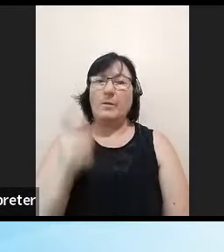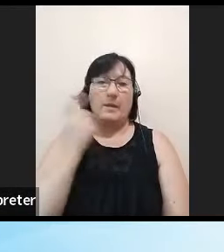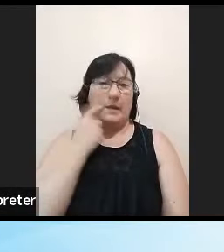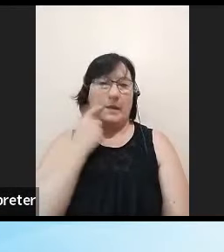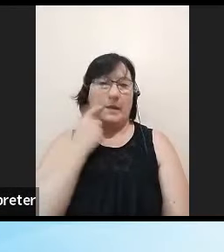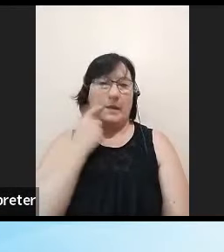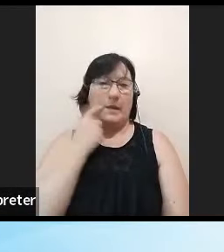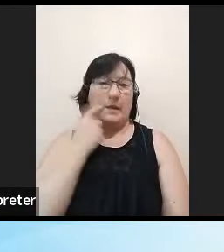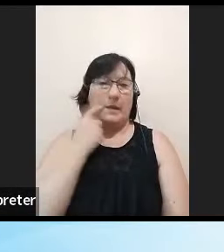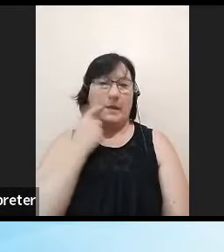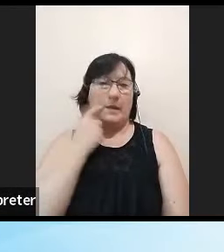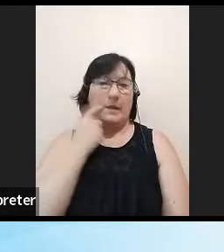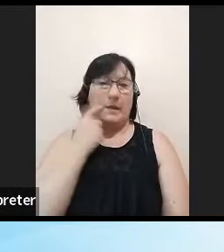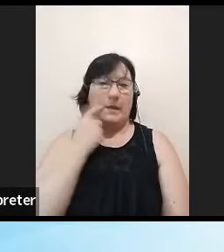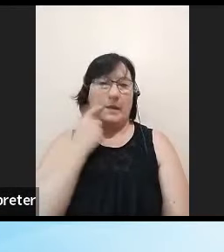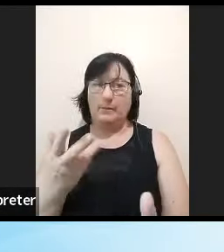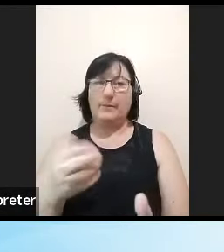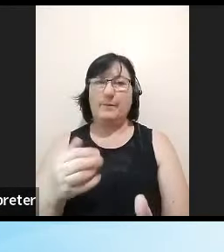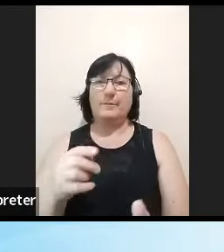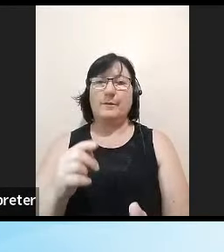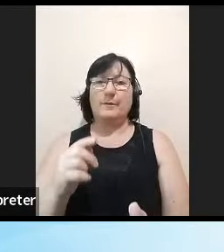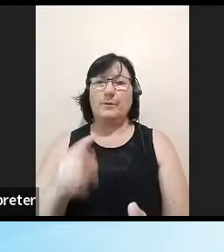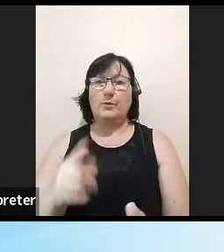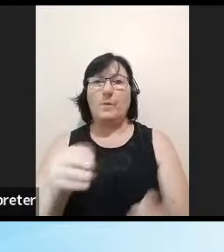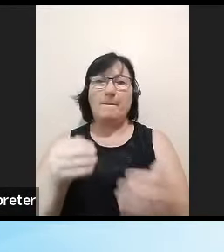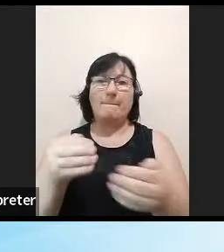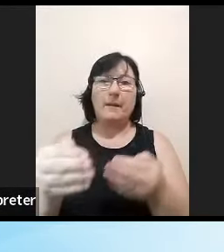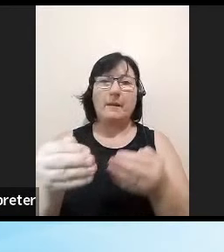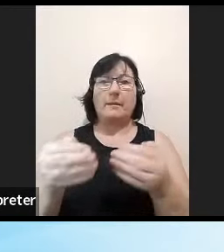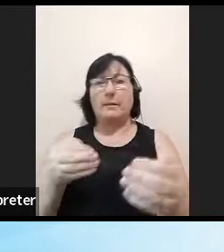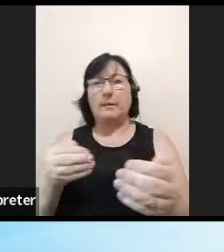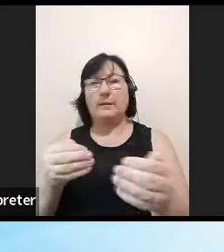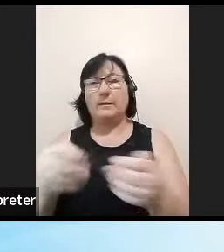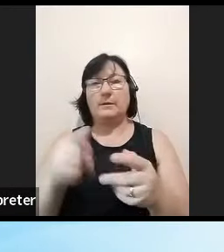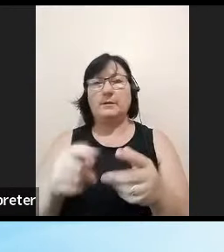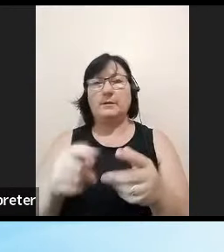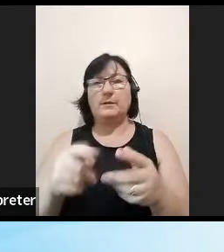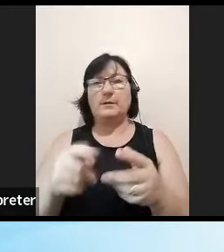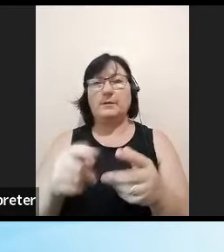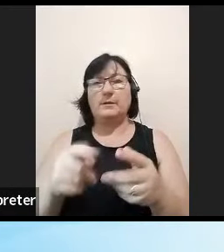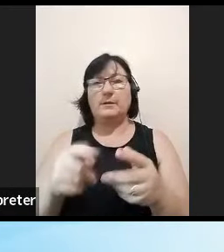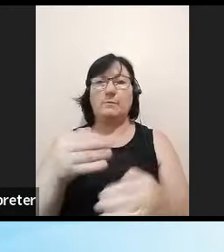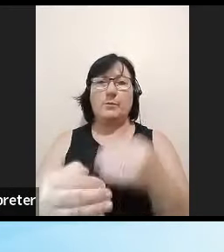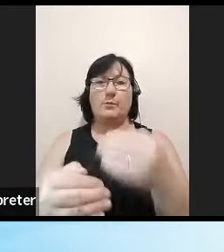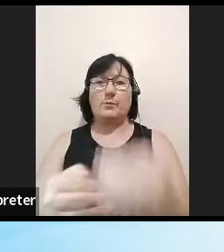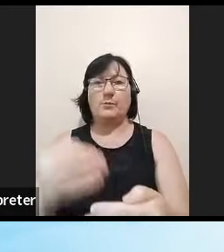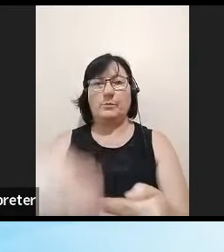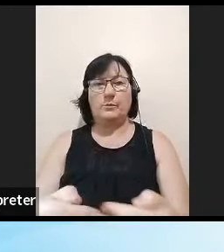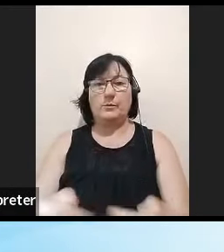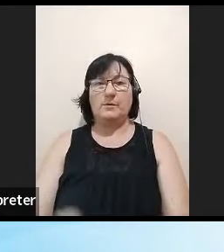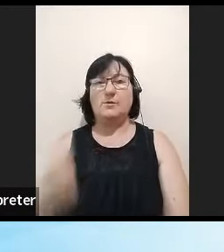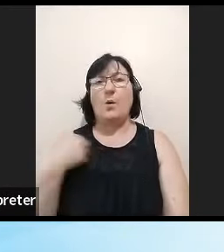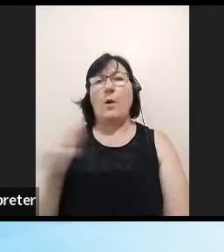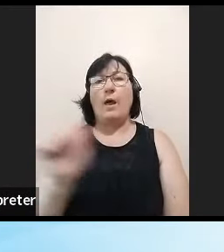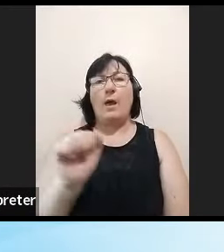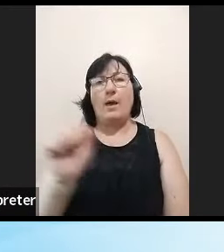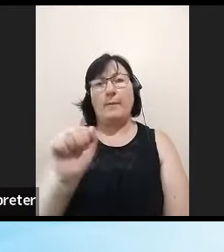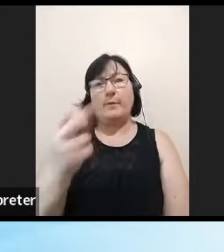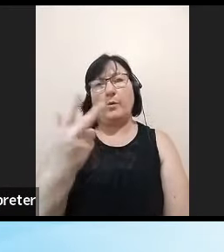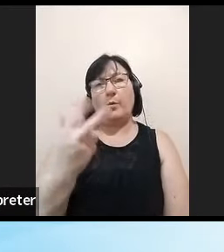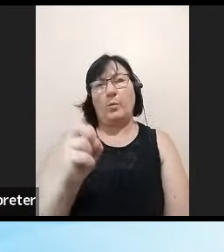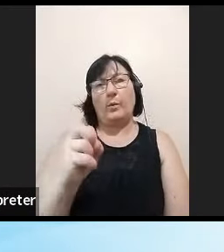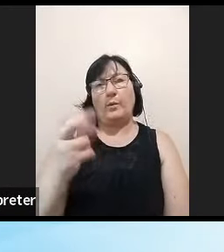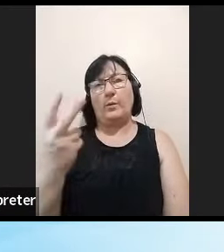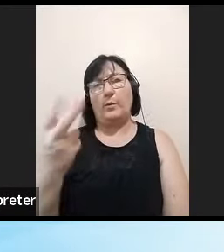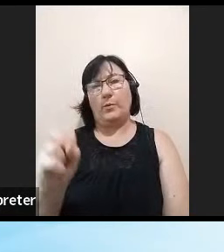to manage these processes. Hence, in the April 2020, we launched